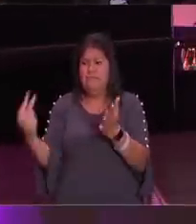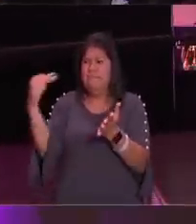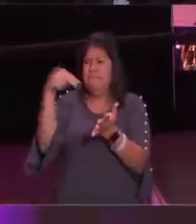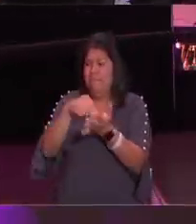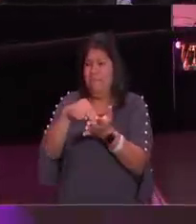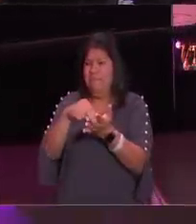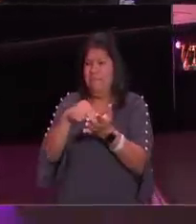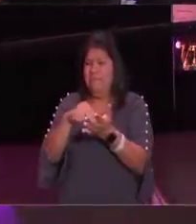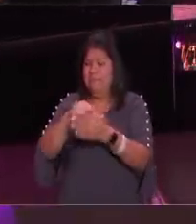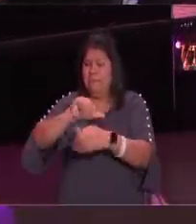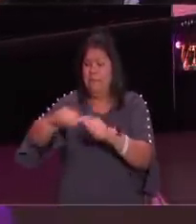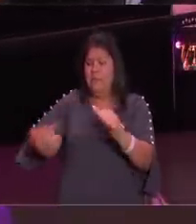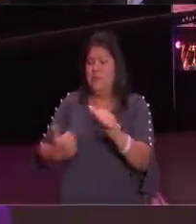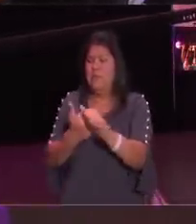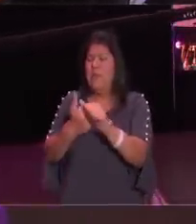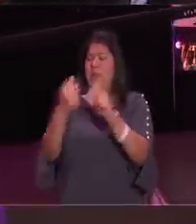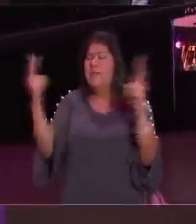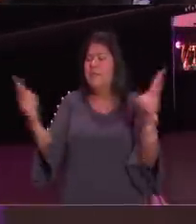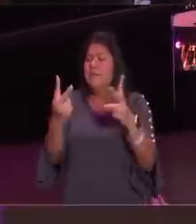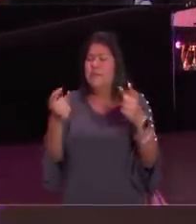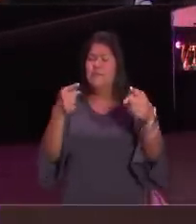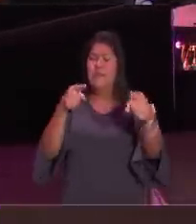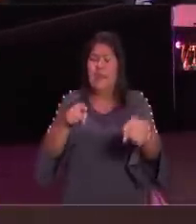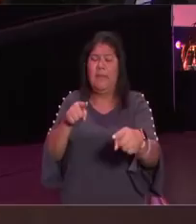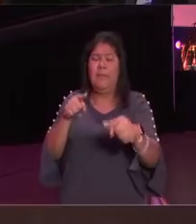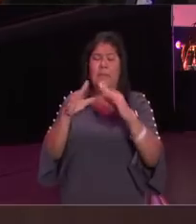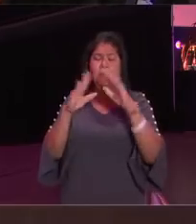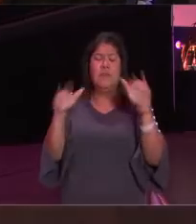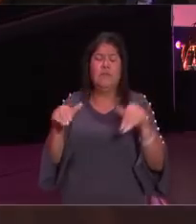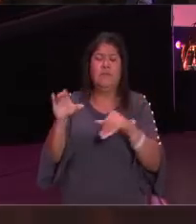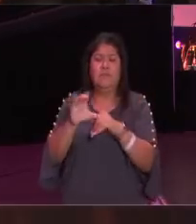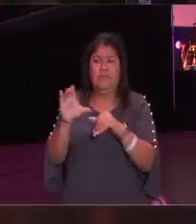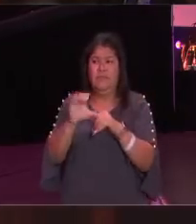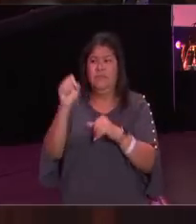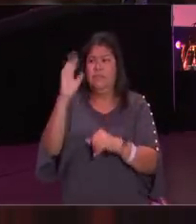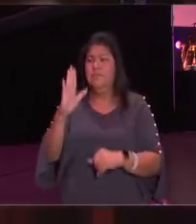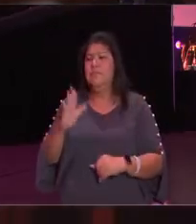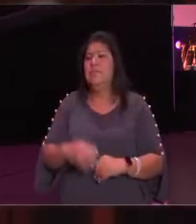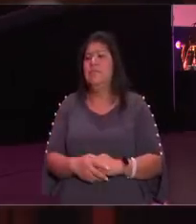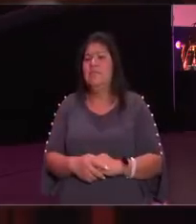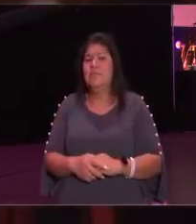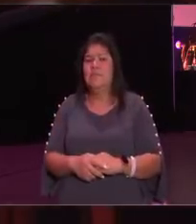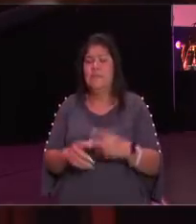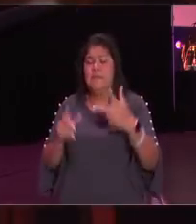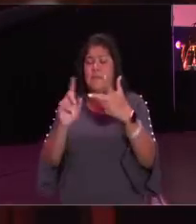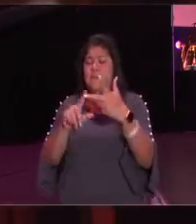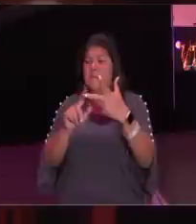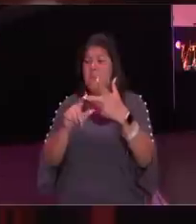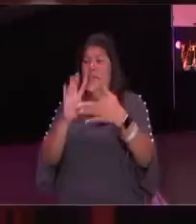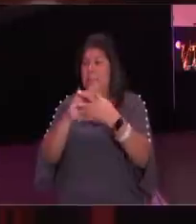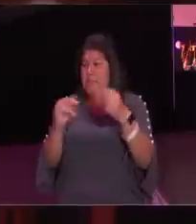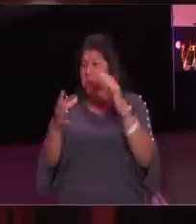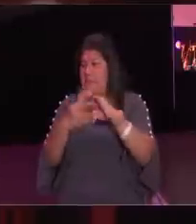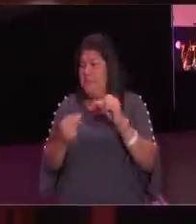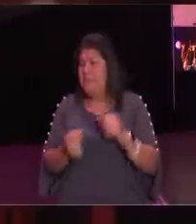Resurrection, restoration, and victory can be found in the church. The third thing we see in our